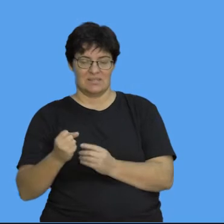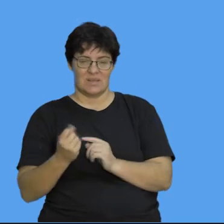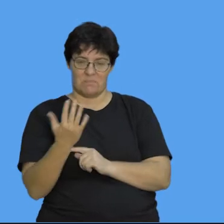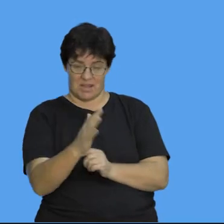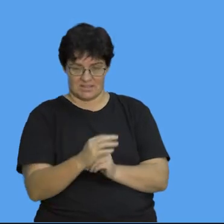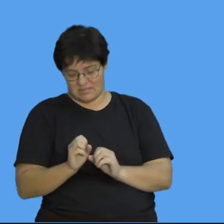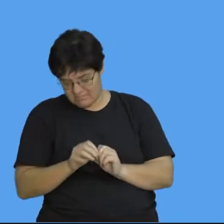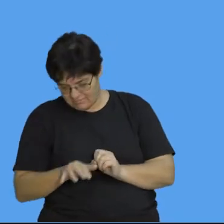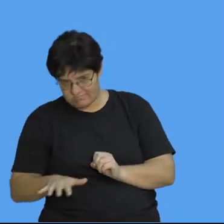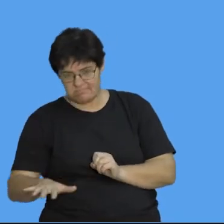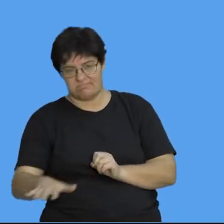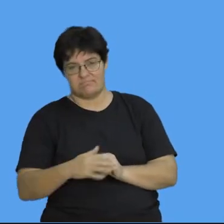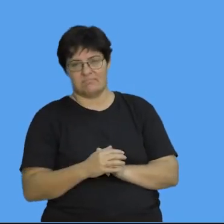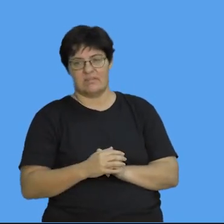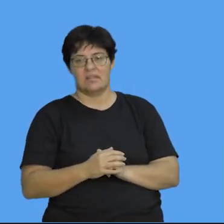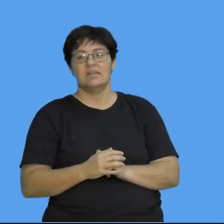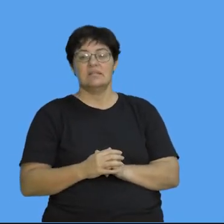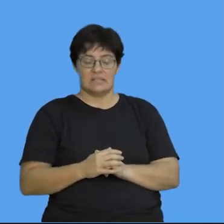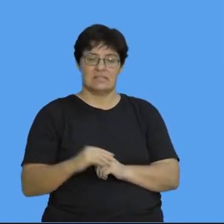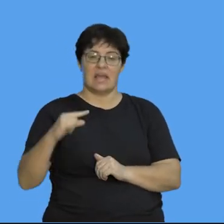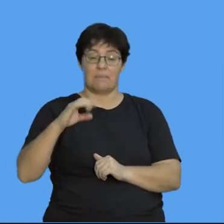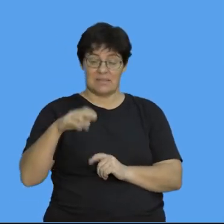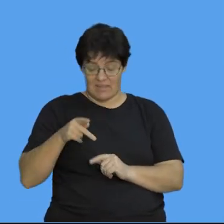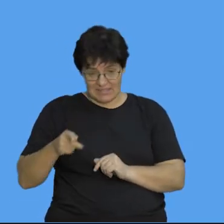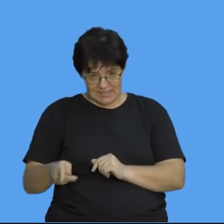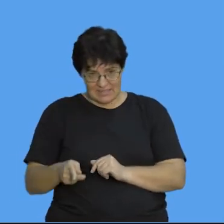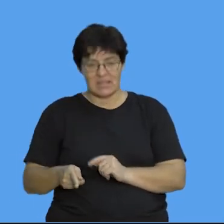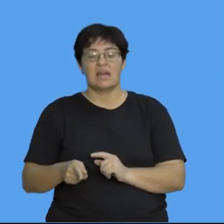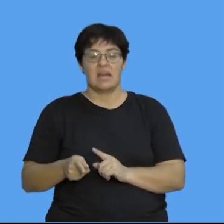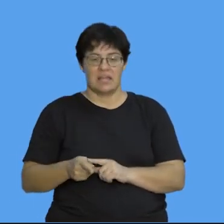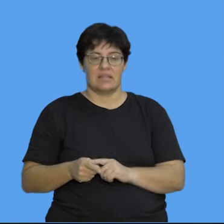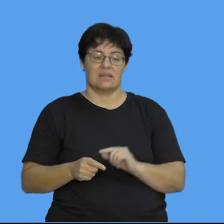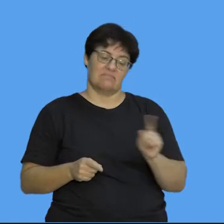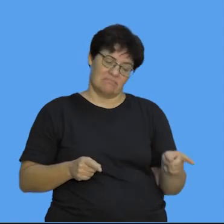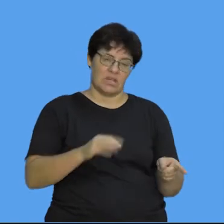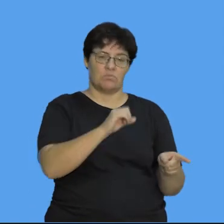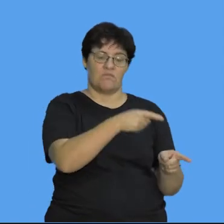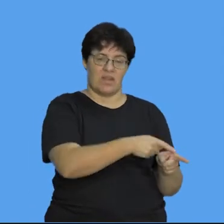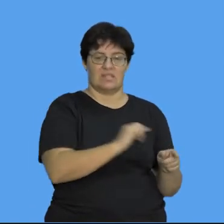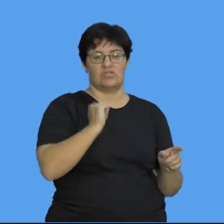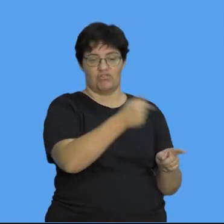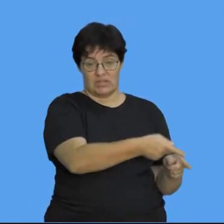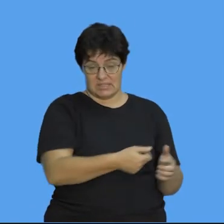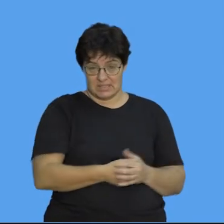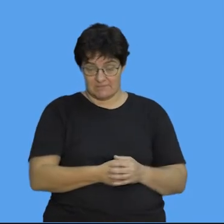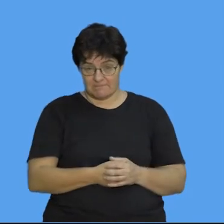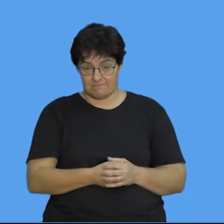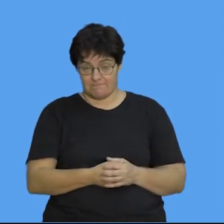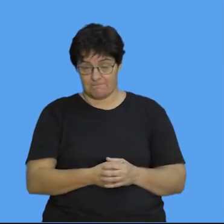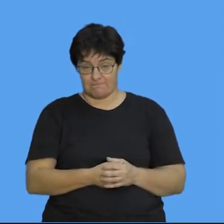moss plant. So this is the gametophyte generation, and that is the sporophyte